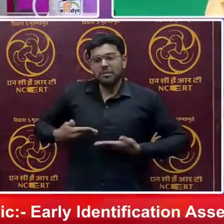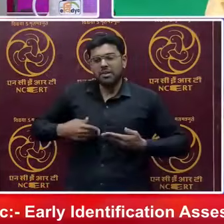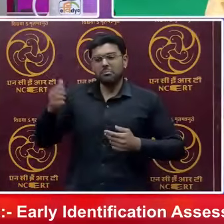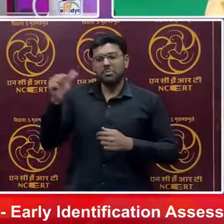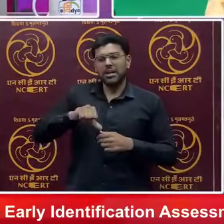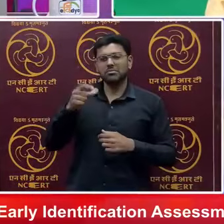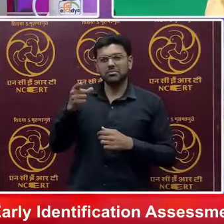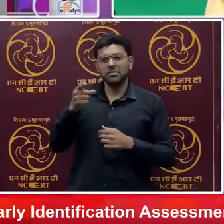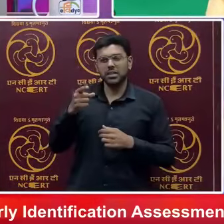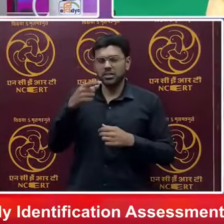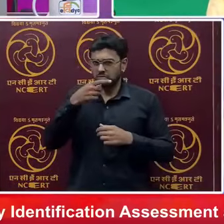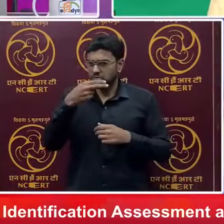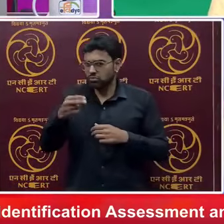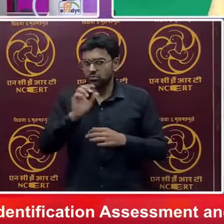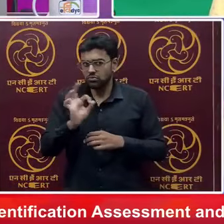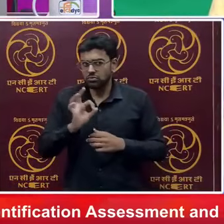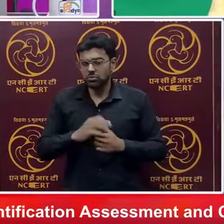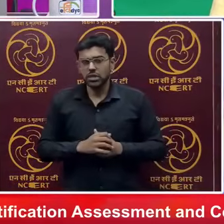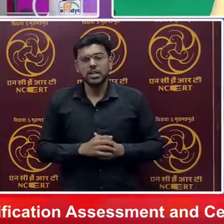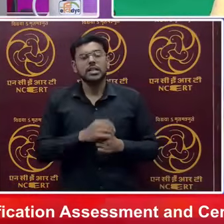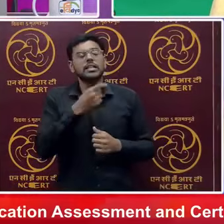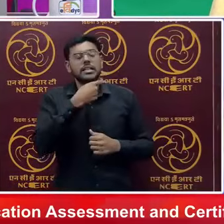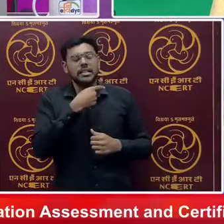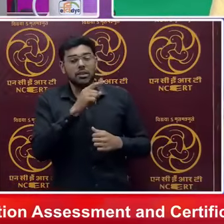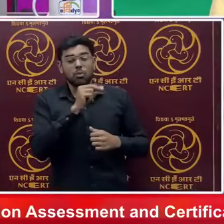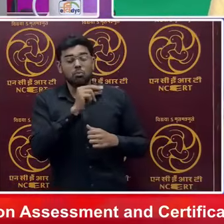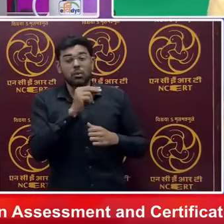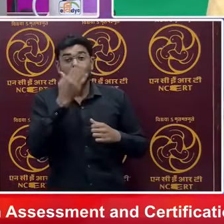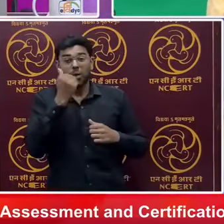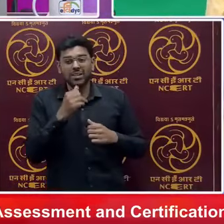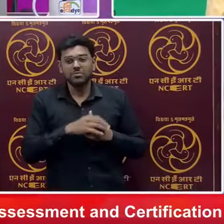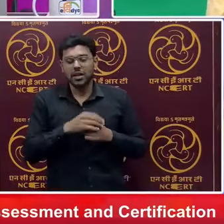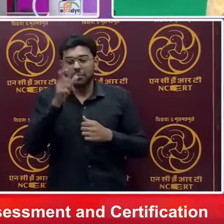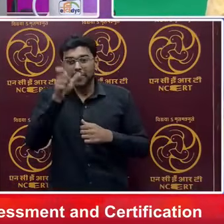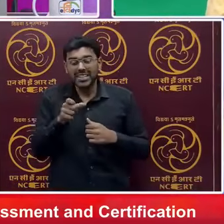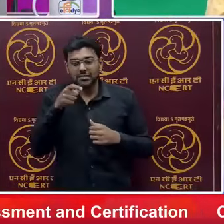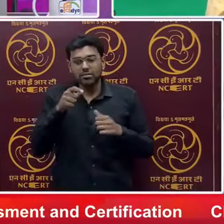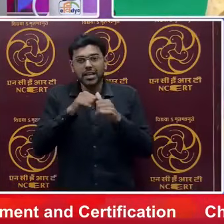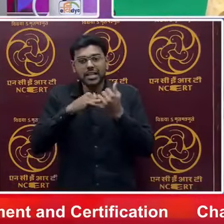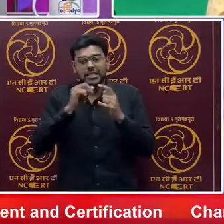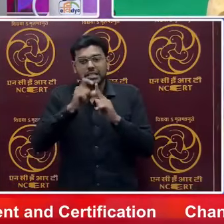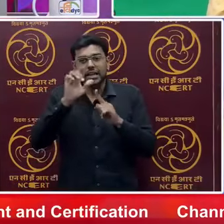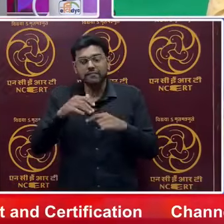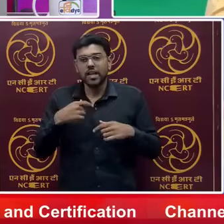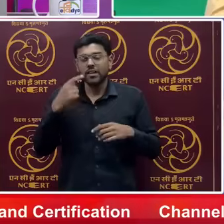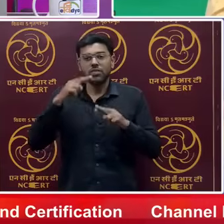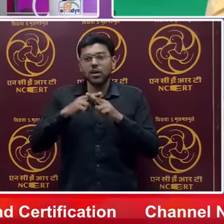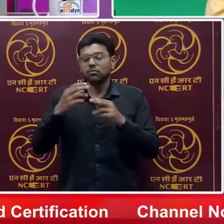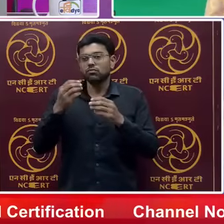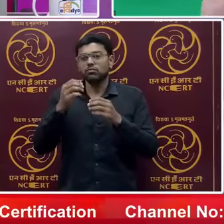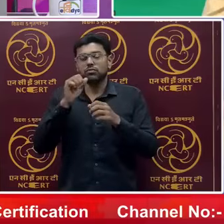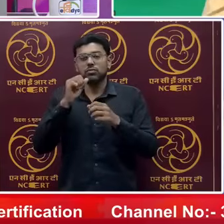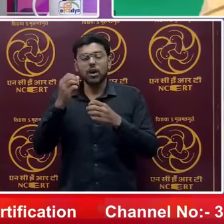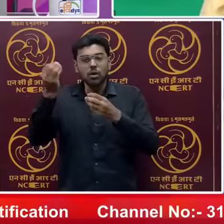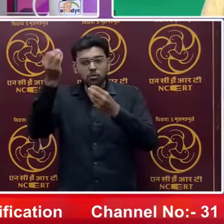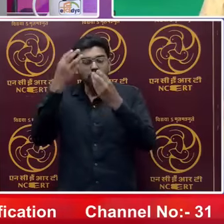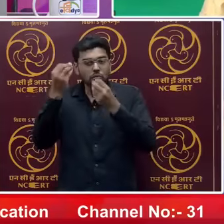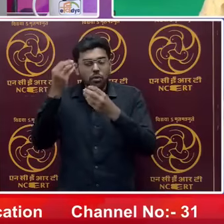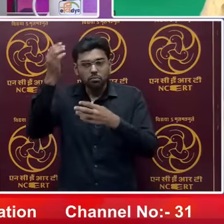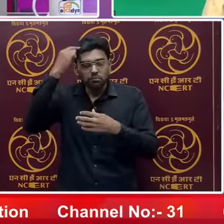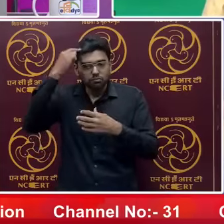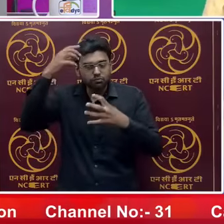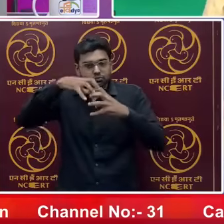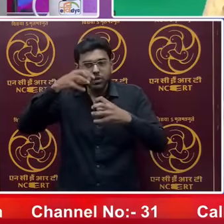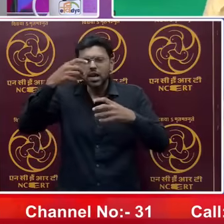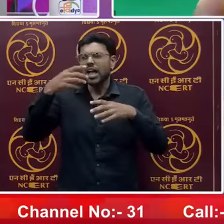done, right? No, it is because he is the overload of information or input. It could be